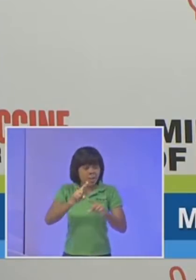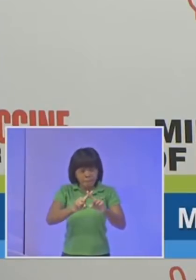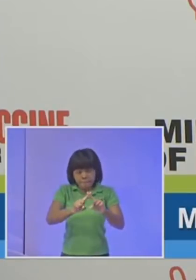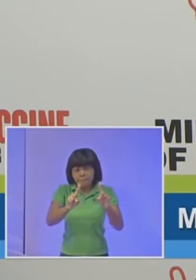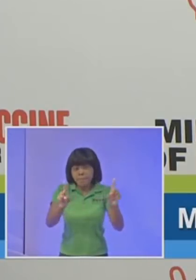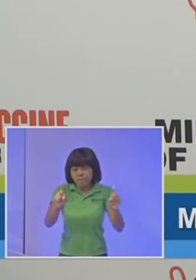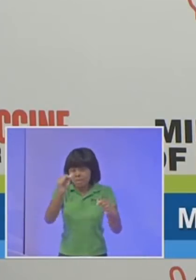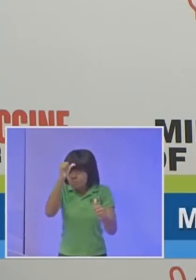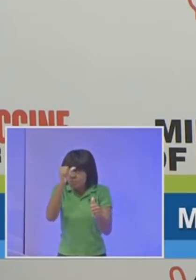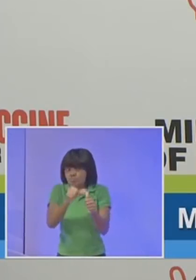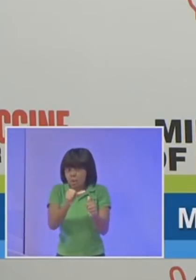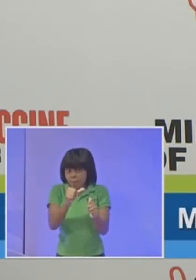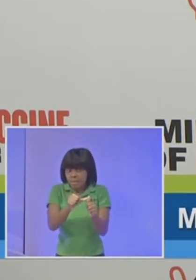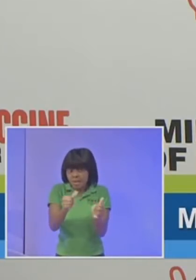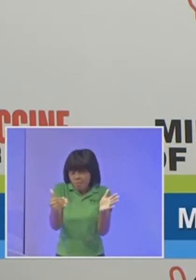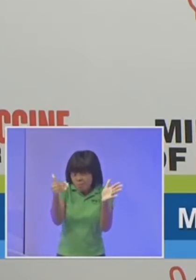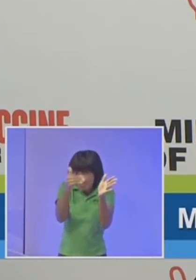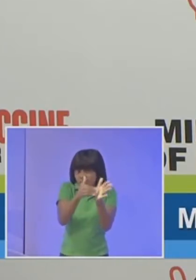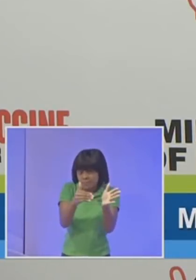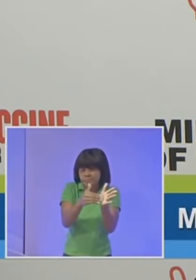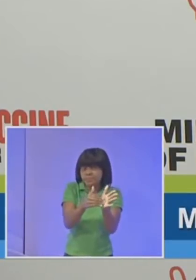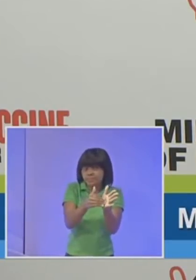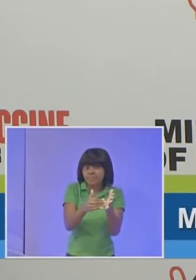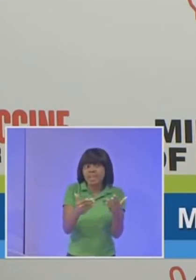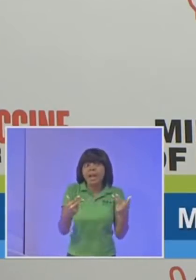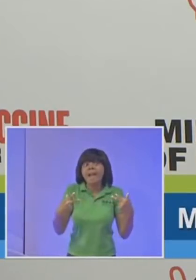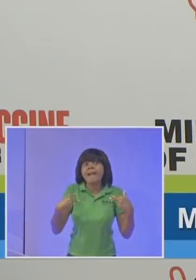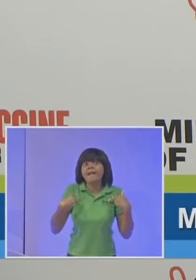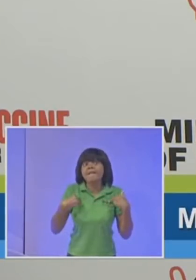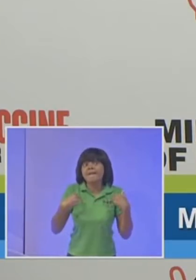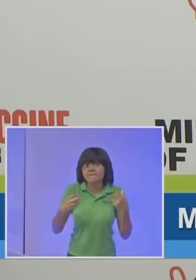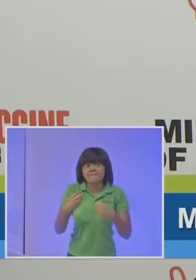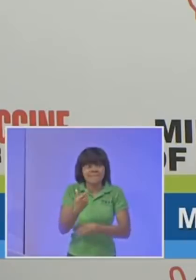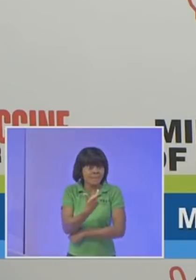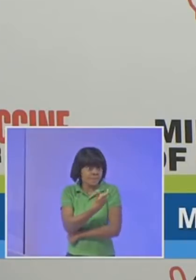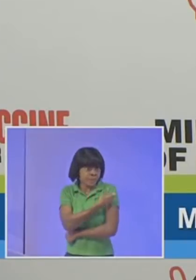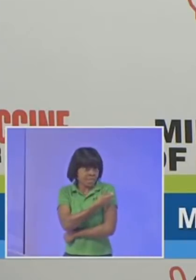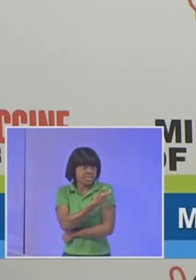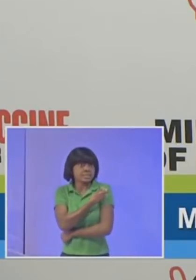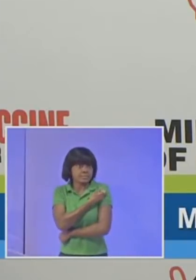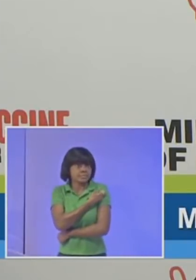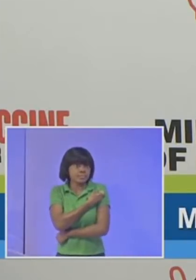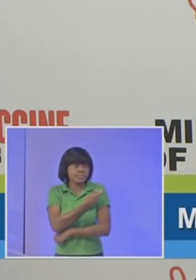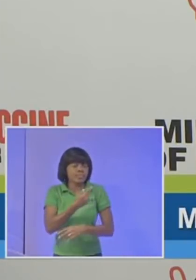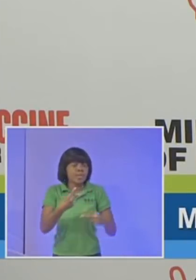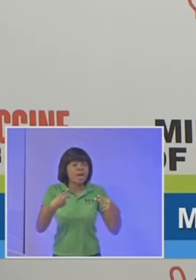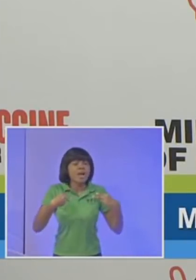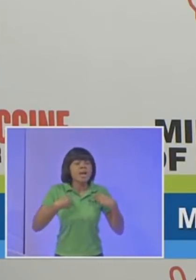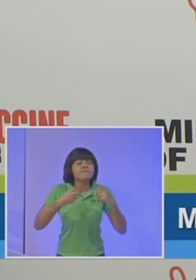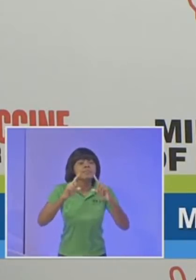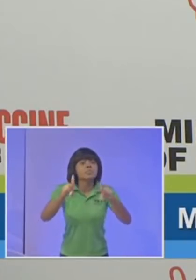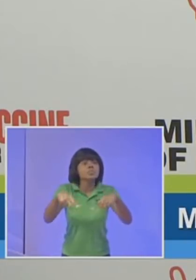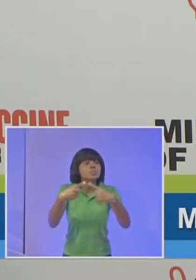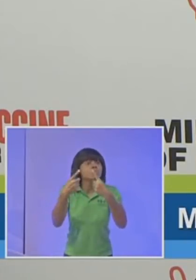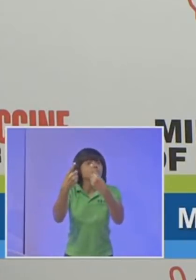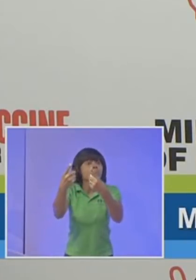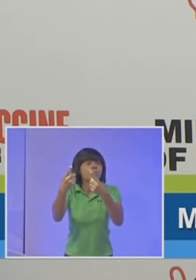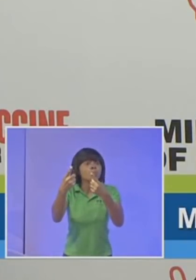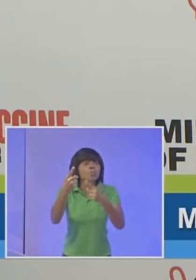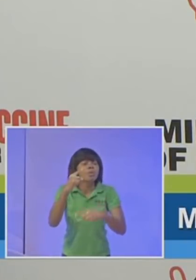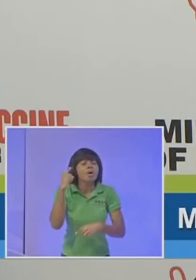we are happy with this, that I almost said patients, that patrons coming into these events are going to be fully